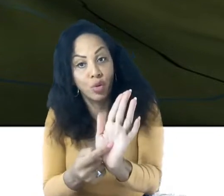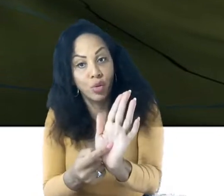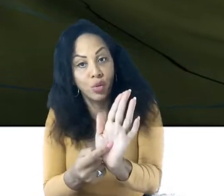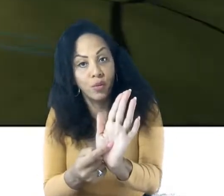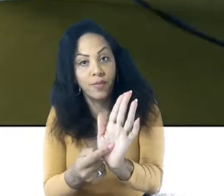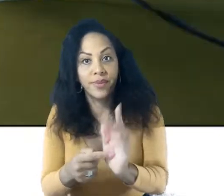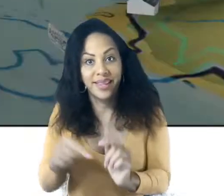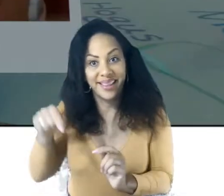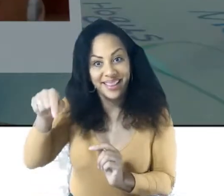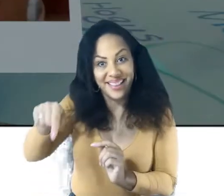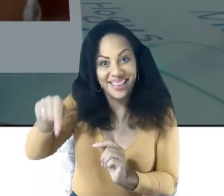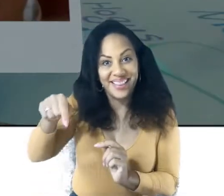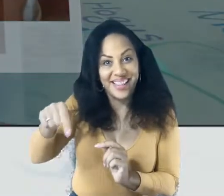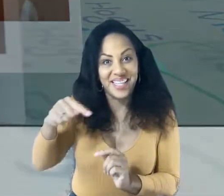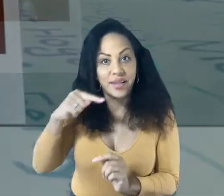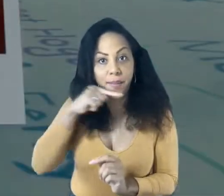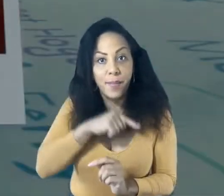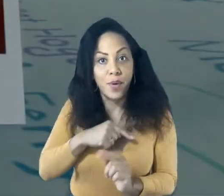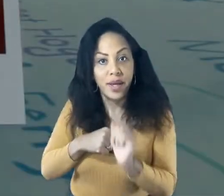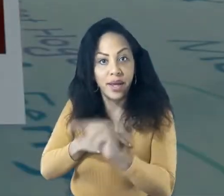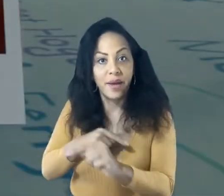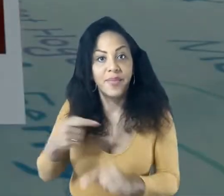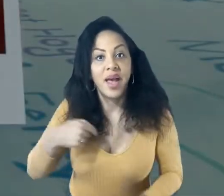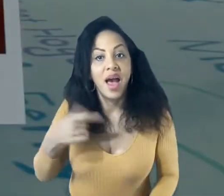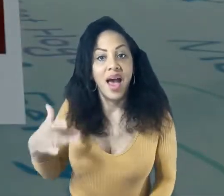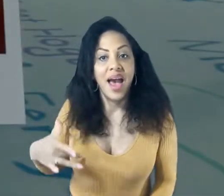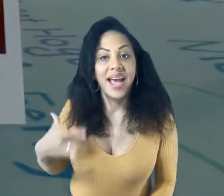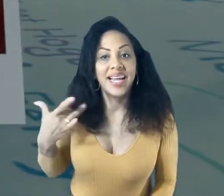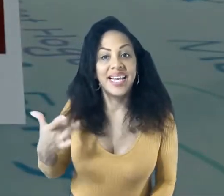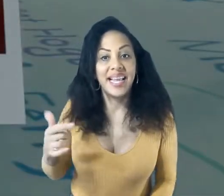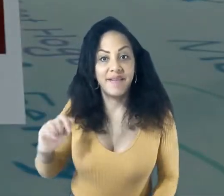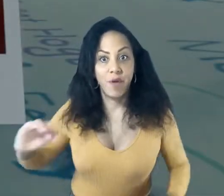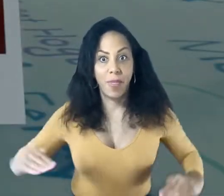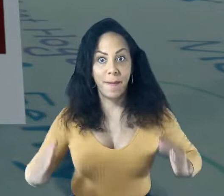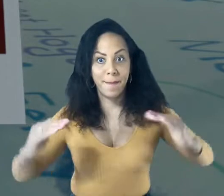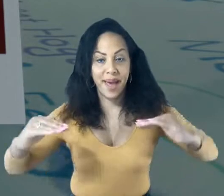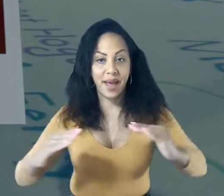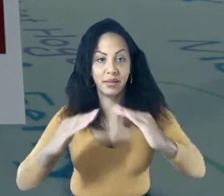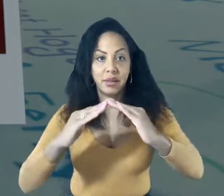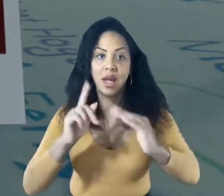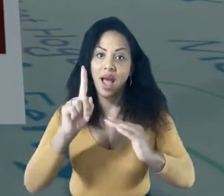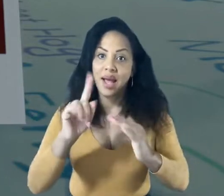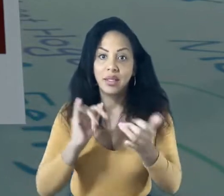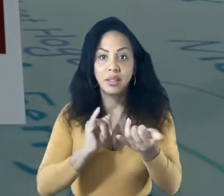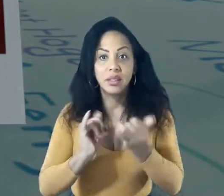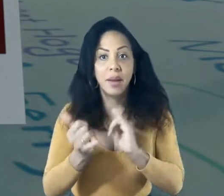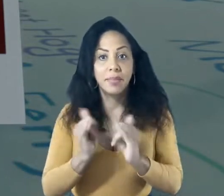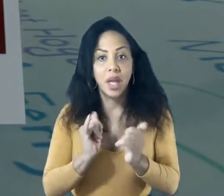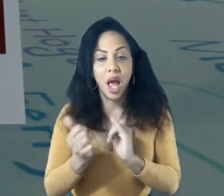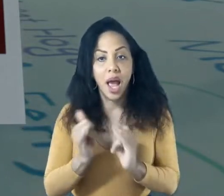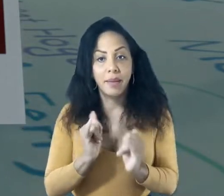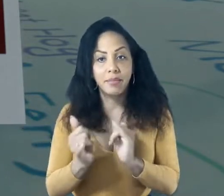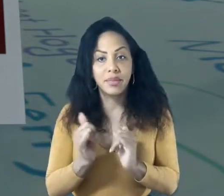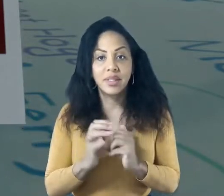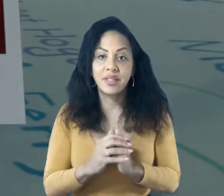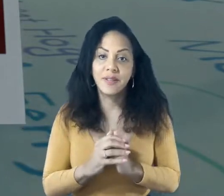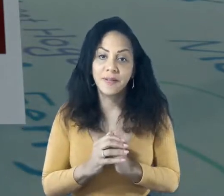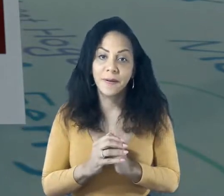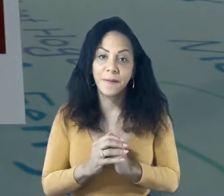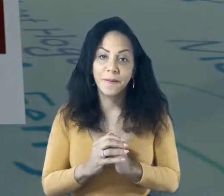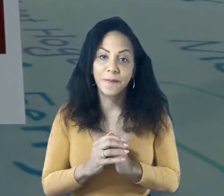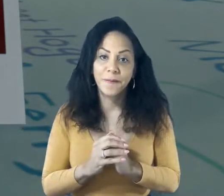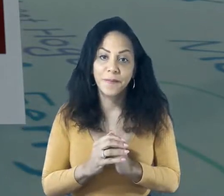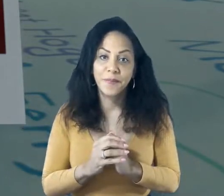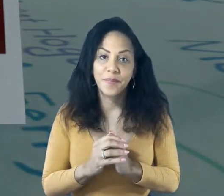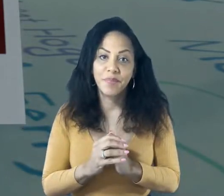here. So I click on the. So I live on the mount, and also sometimes I get to.